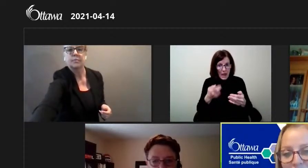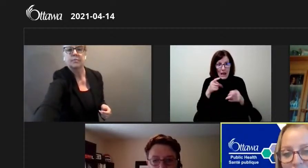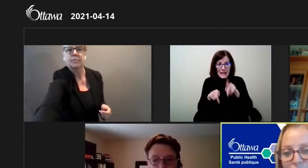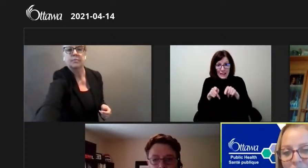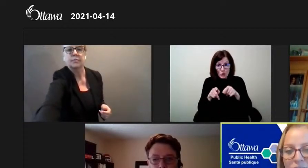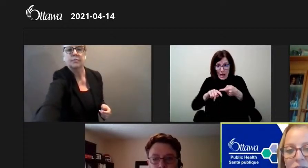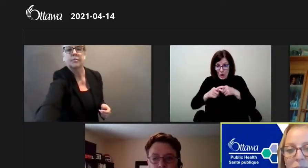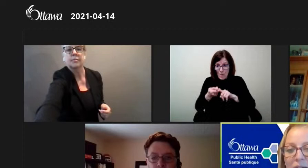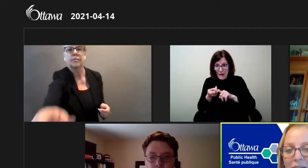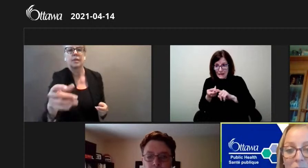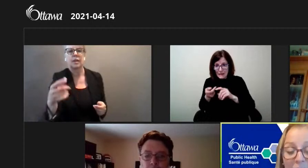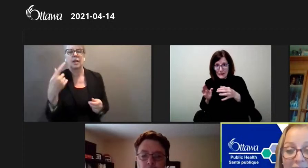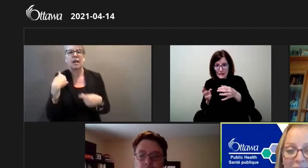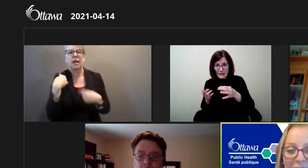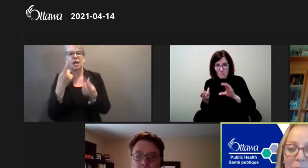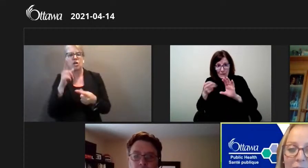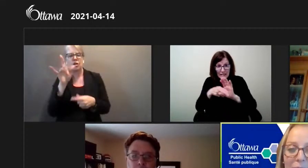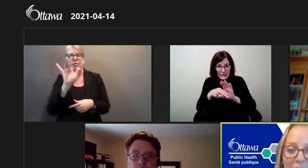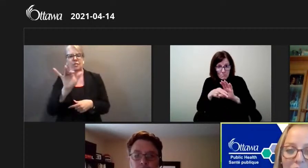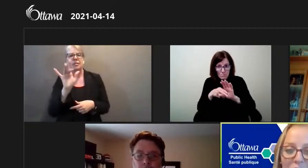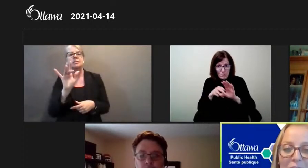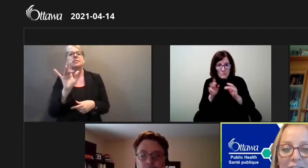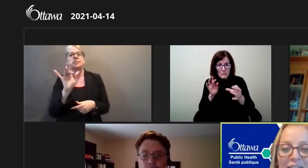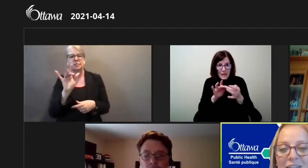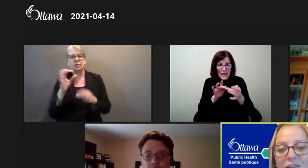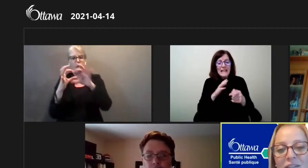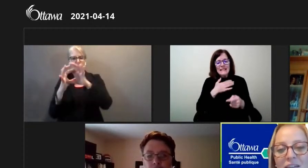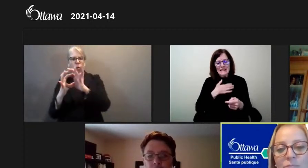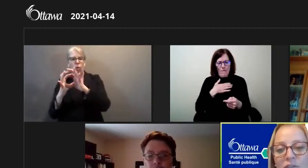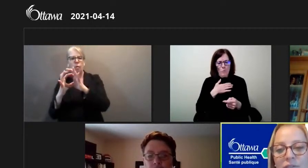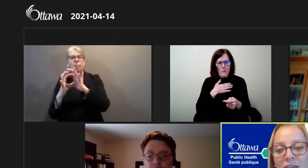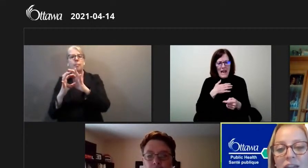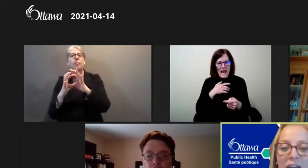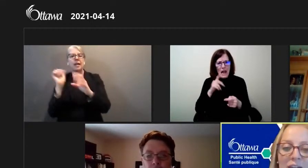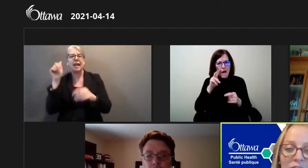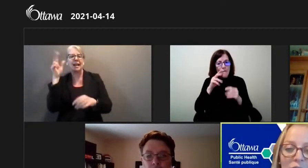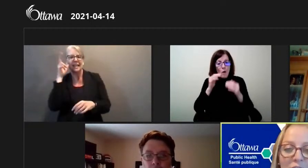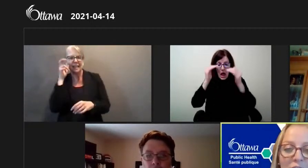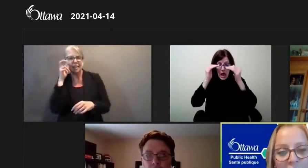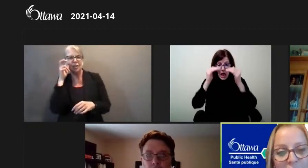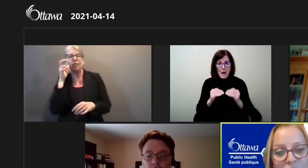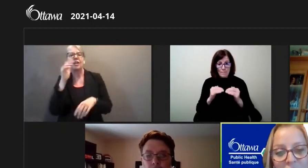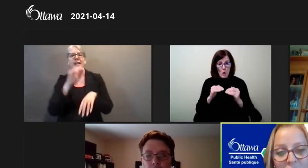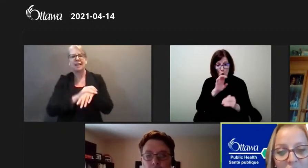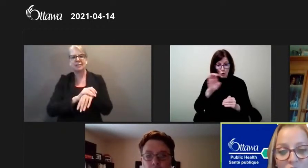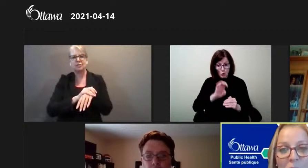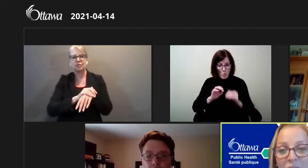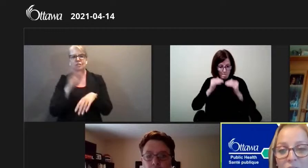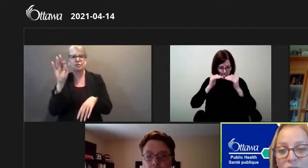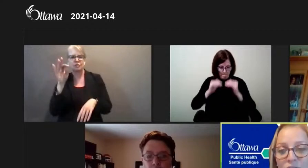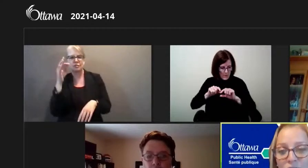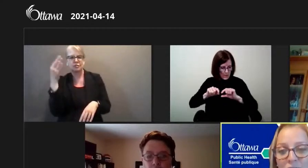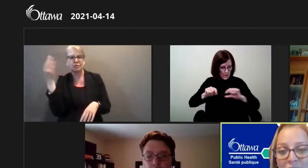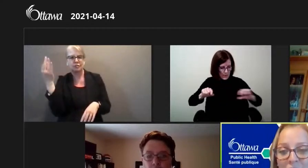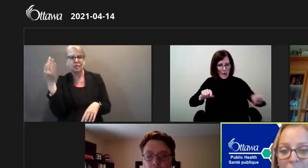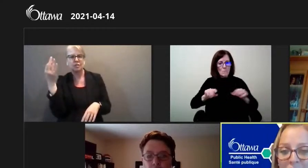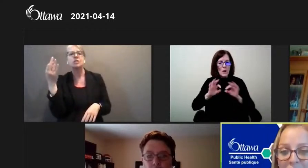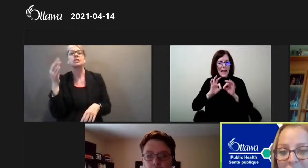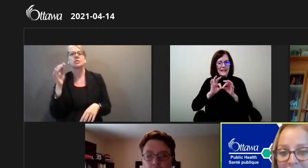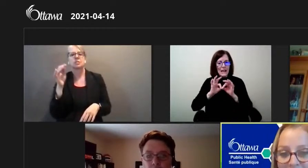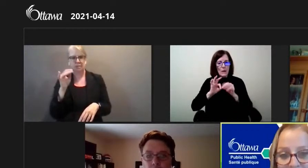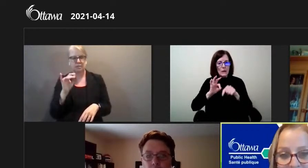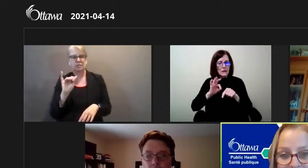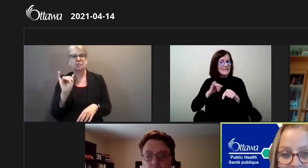globe interpretation button in the bottom menu to hear today's briefing in English or in French. You may also choose to keep